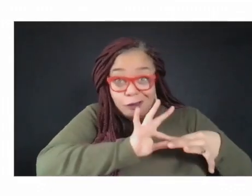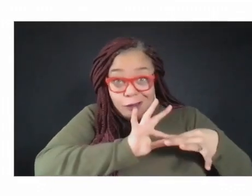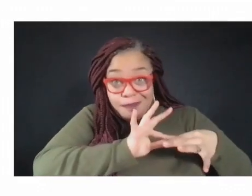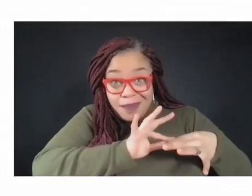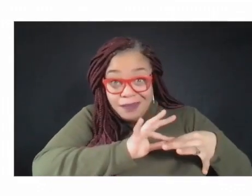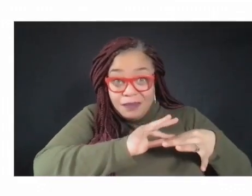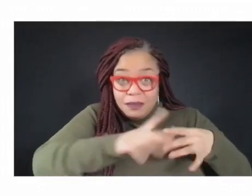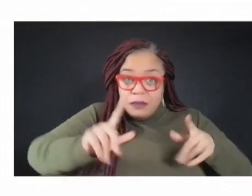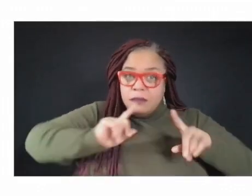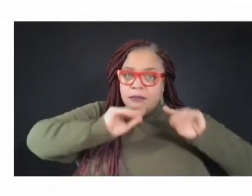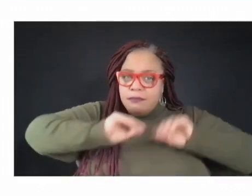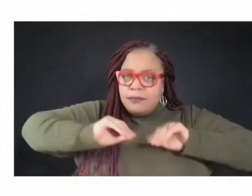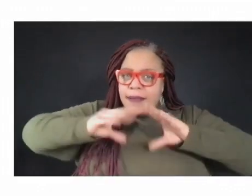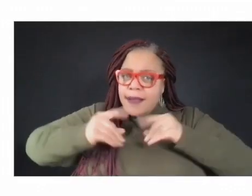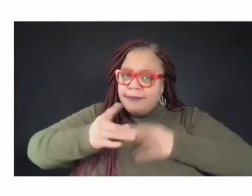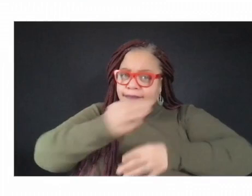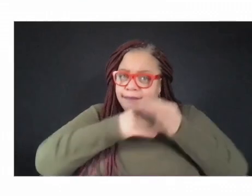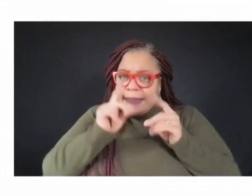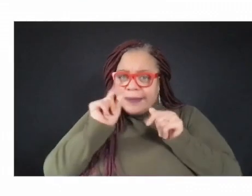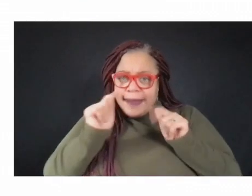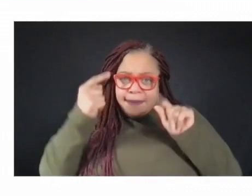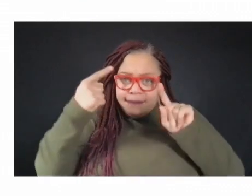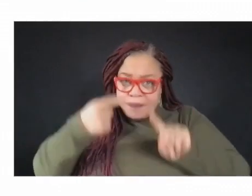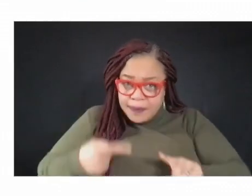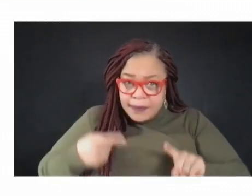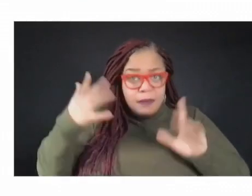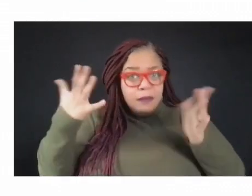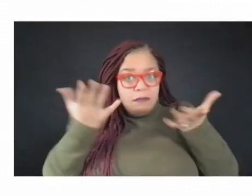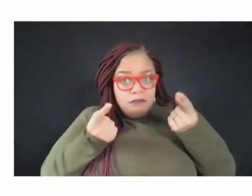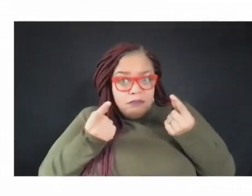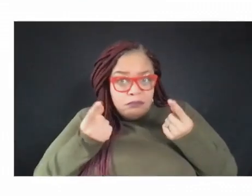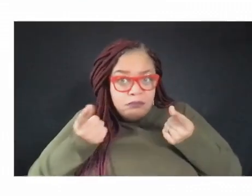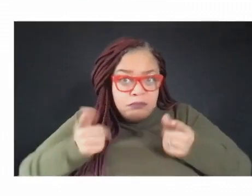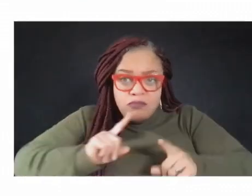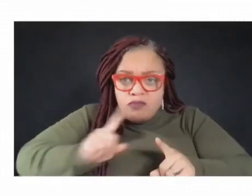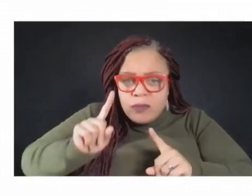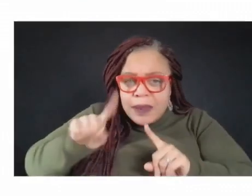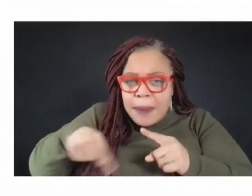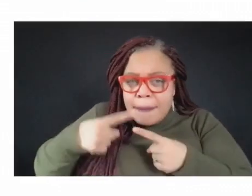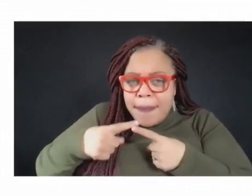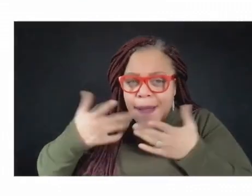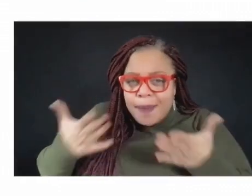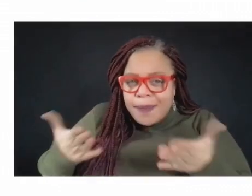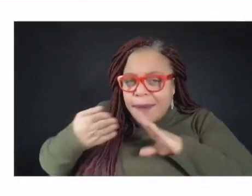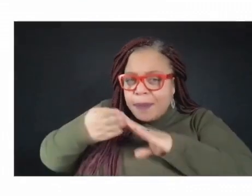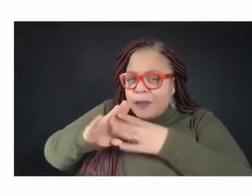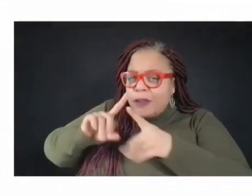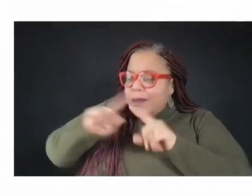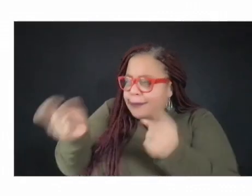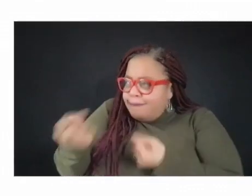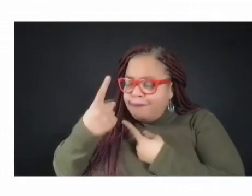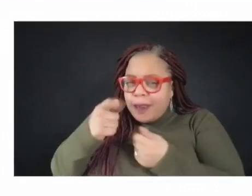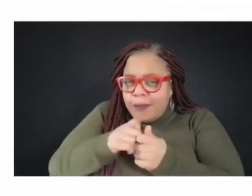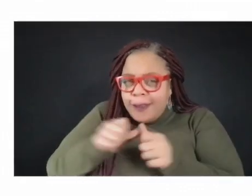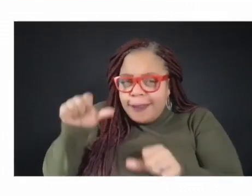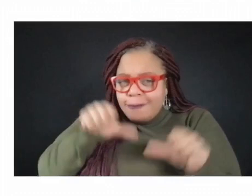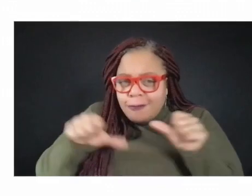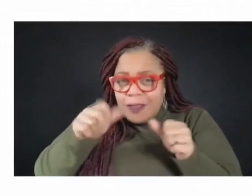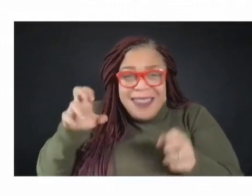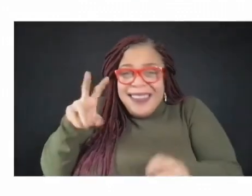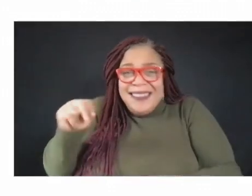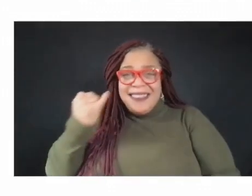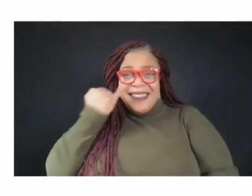really resonating with each other, even if we come from different perspectives. So I think just